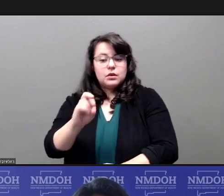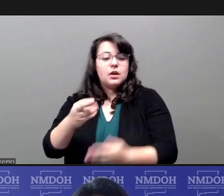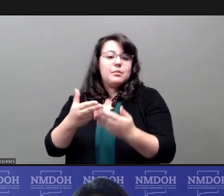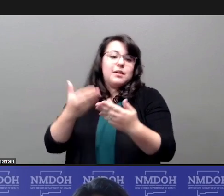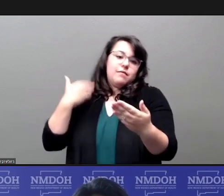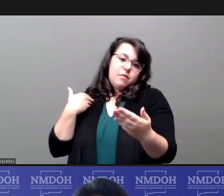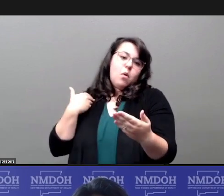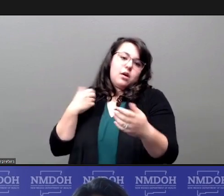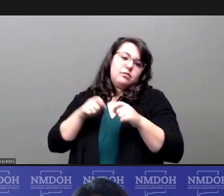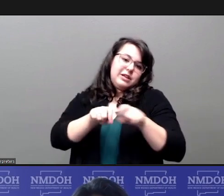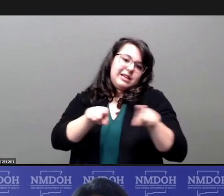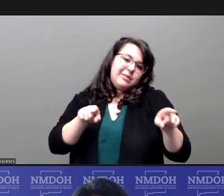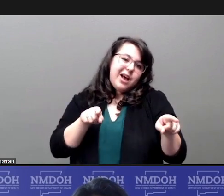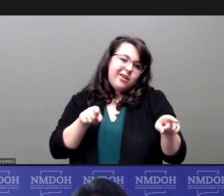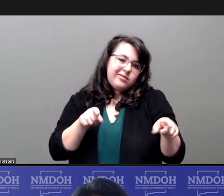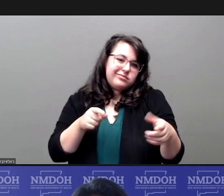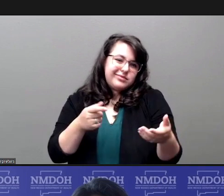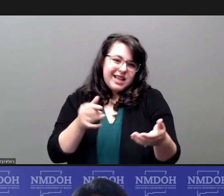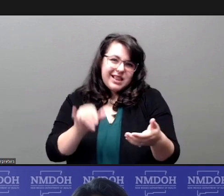ago. But